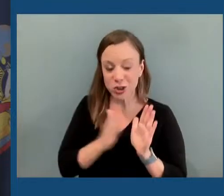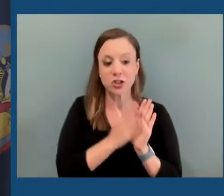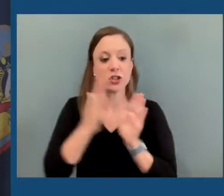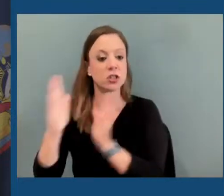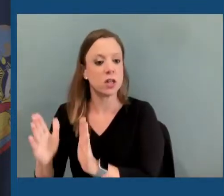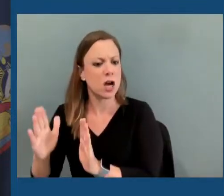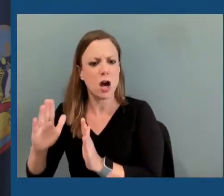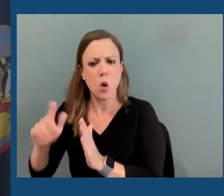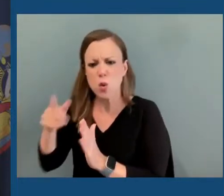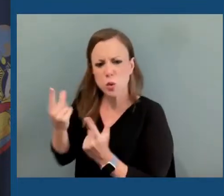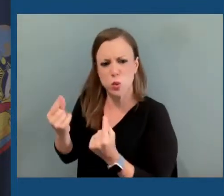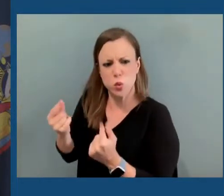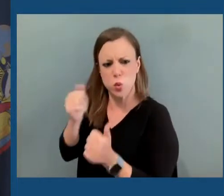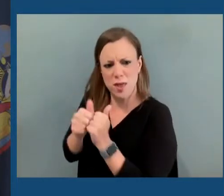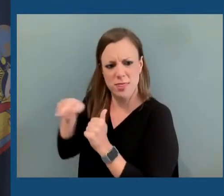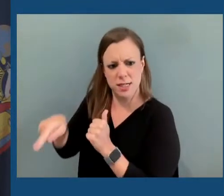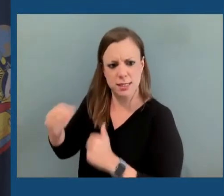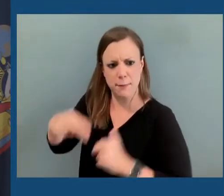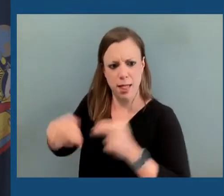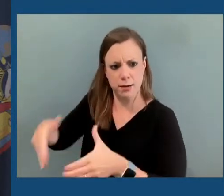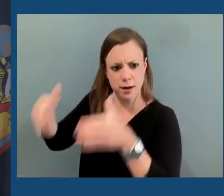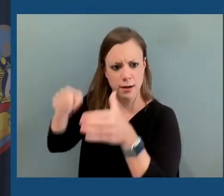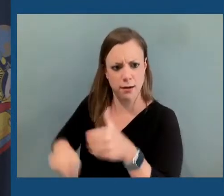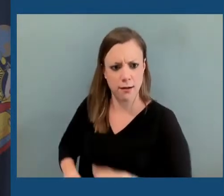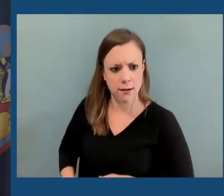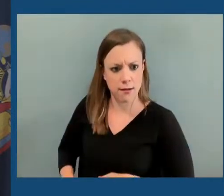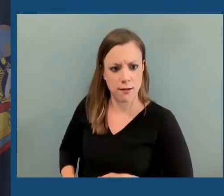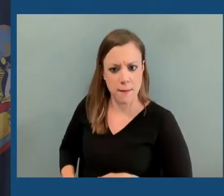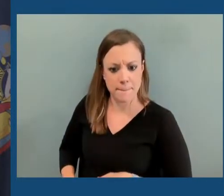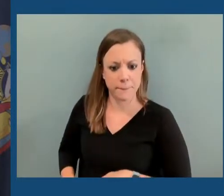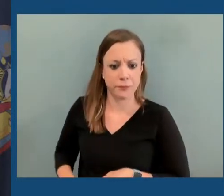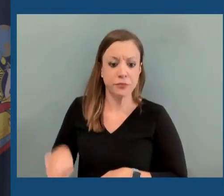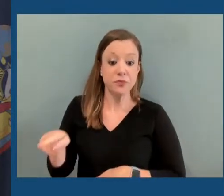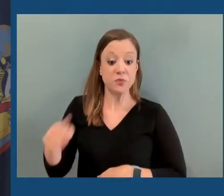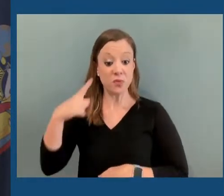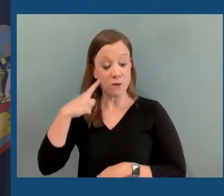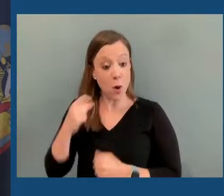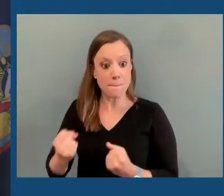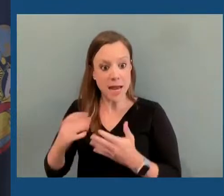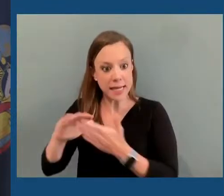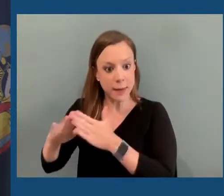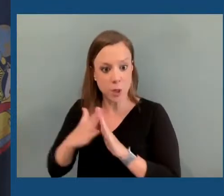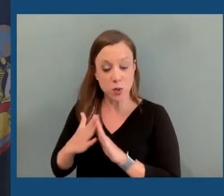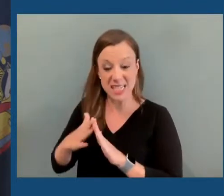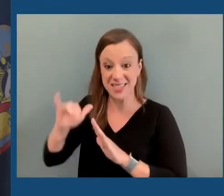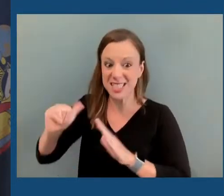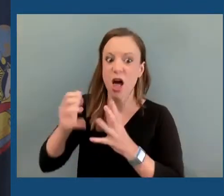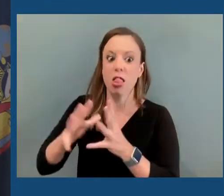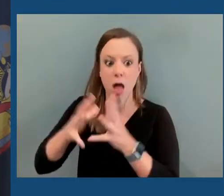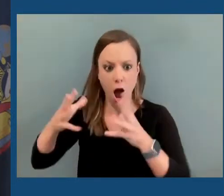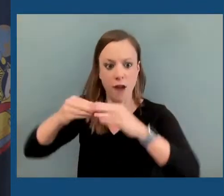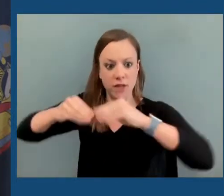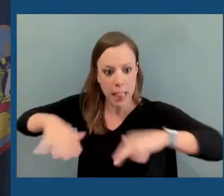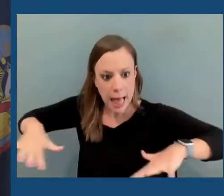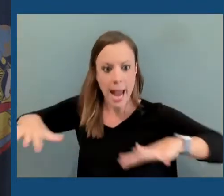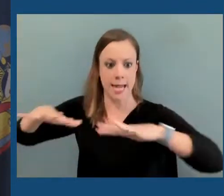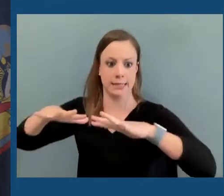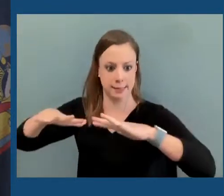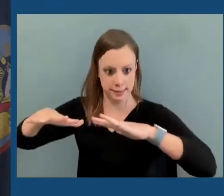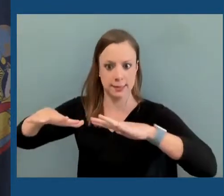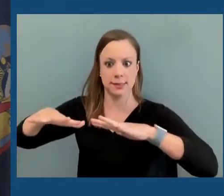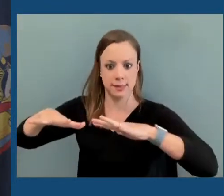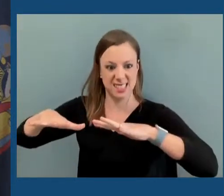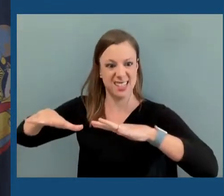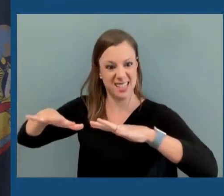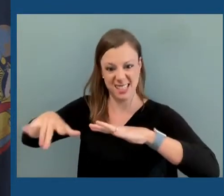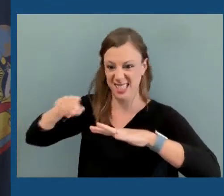communities, having a prison is not the highest and best use of the land. It's a lot of land. It is an eyesore. It takes away from